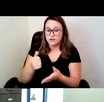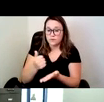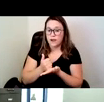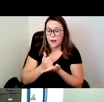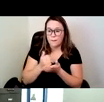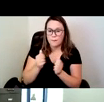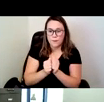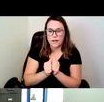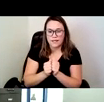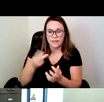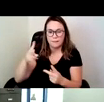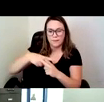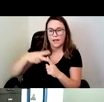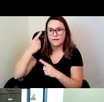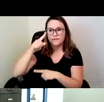income stretching programs.